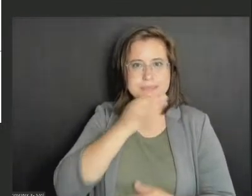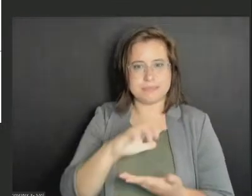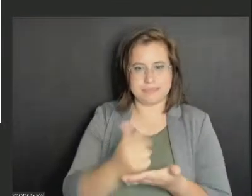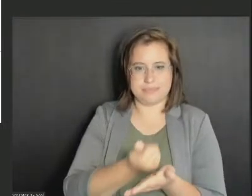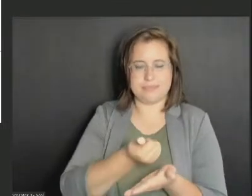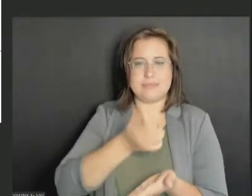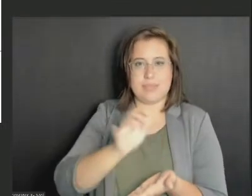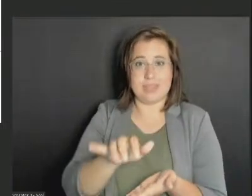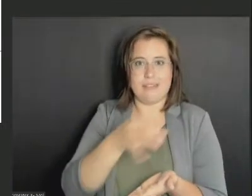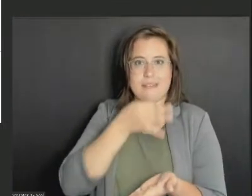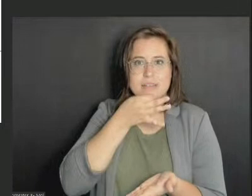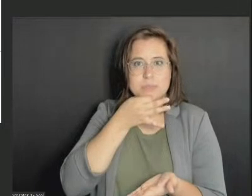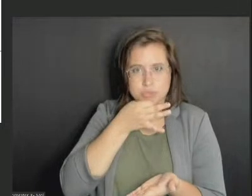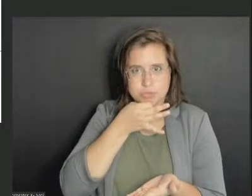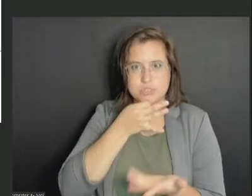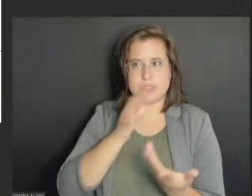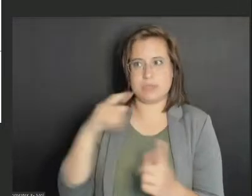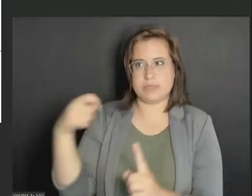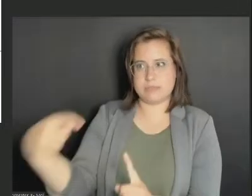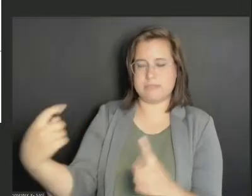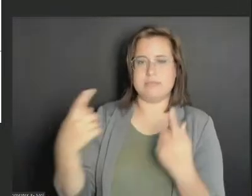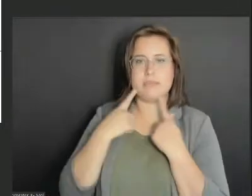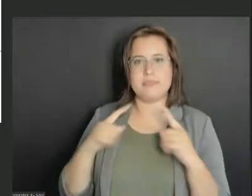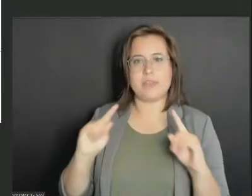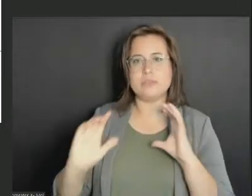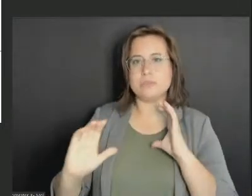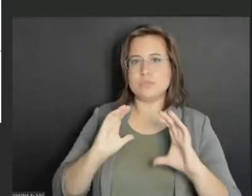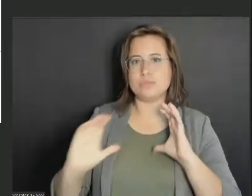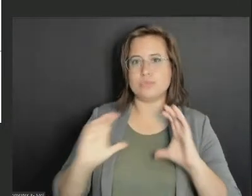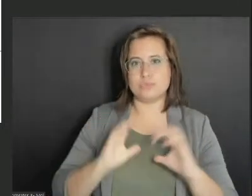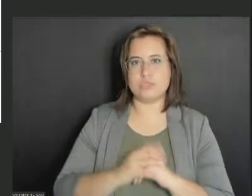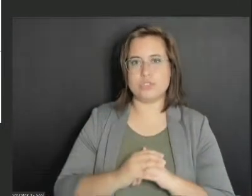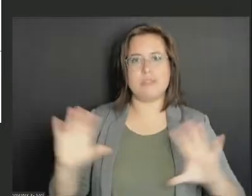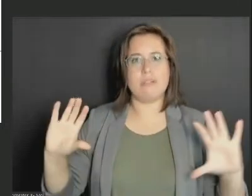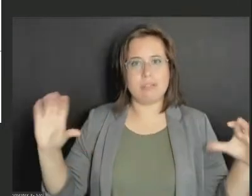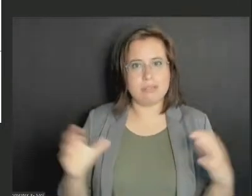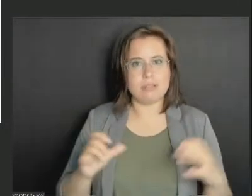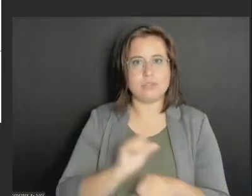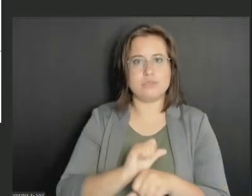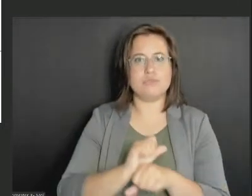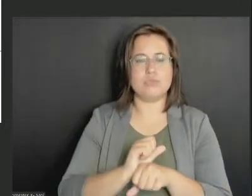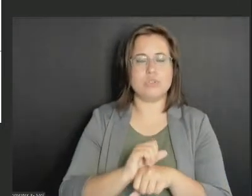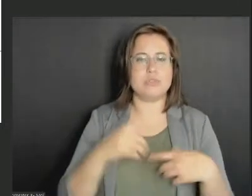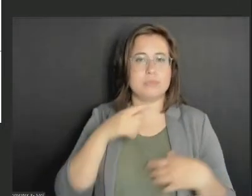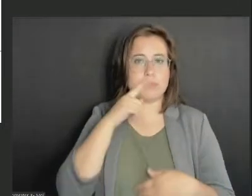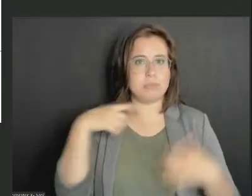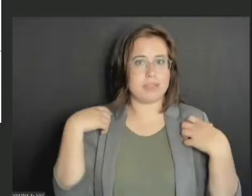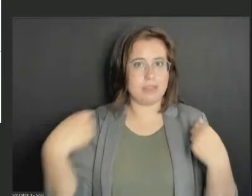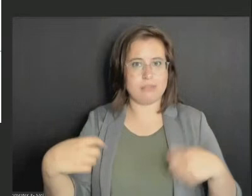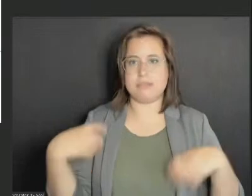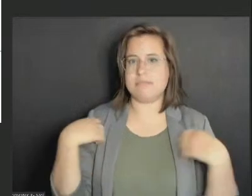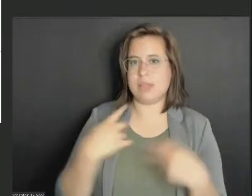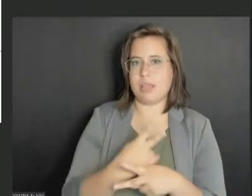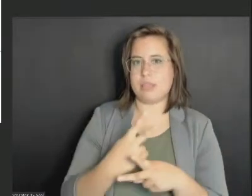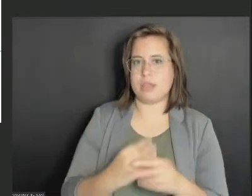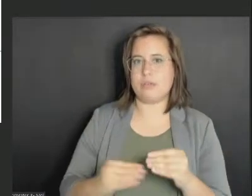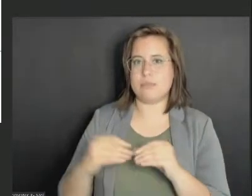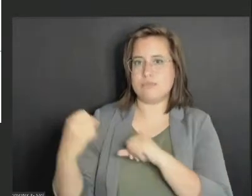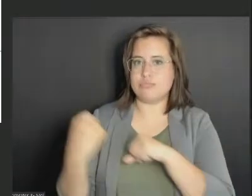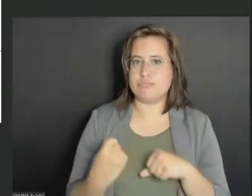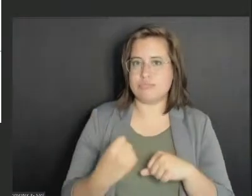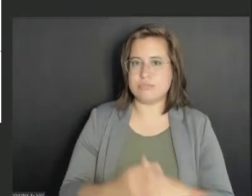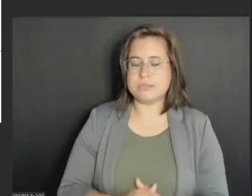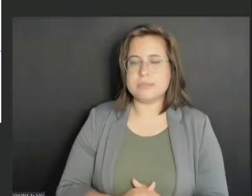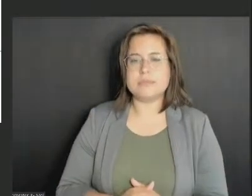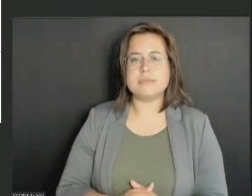make communications more effective in our collective work to strengthen healthcare and public health. As we seek to advance recommendations to